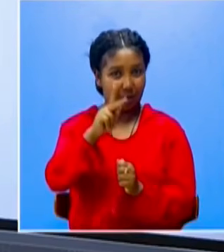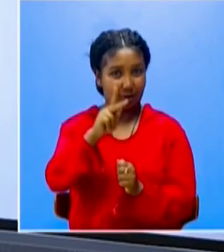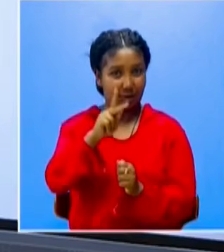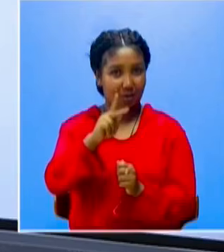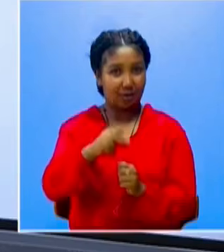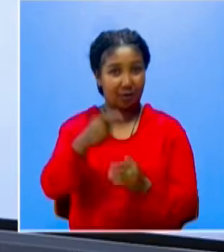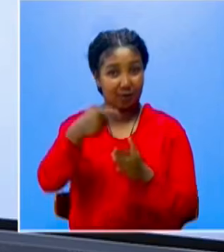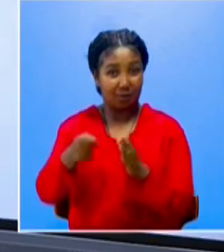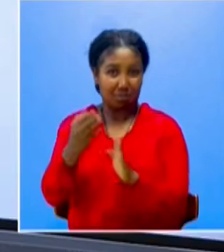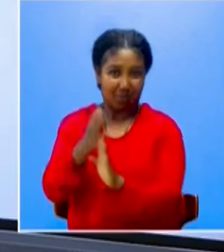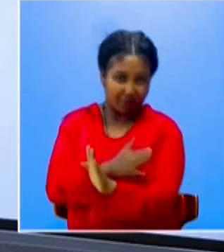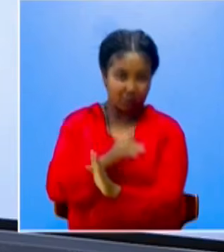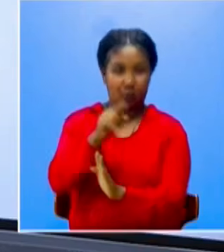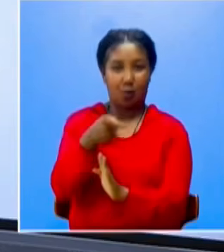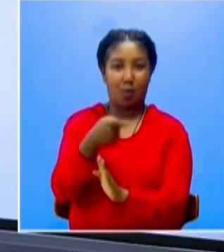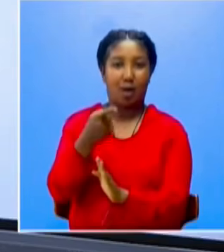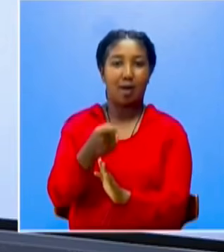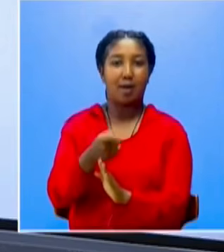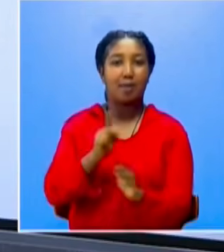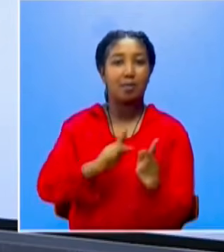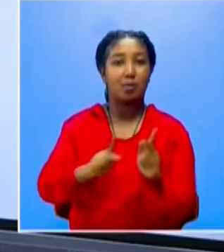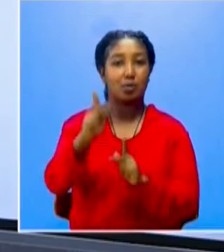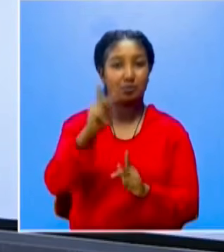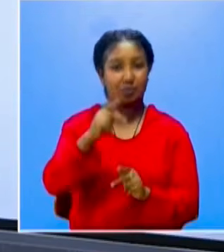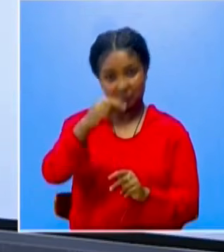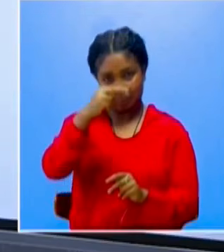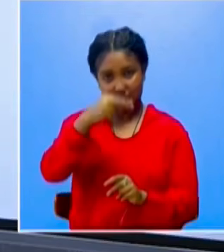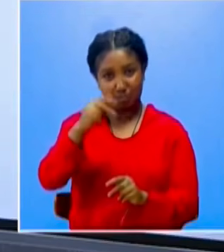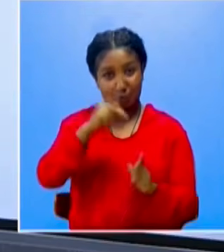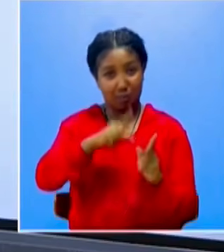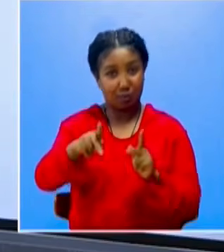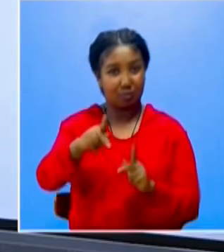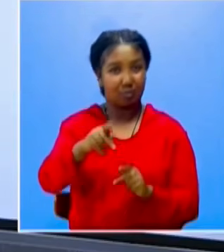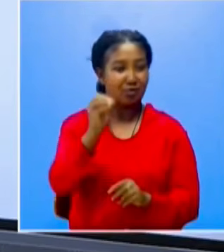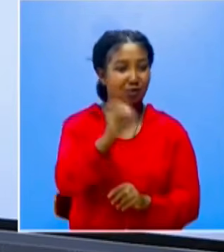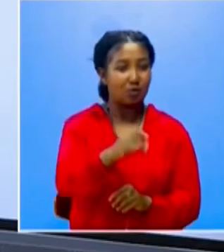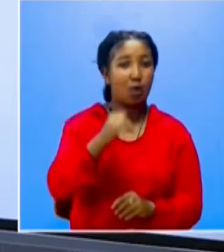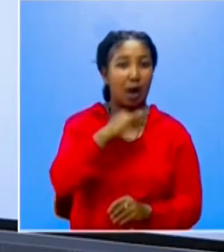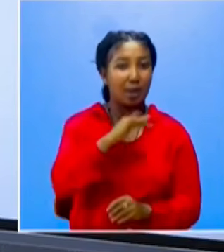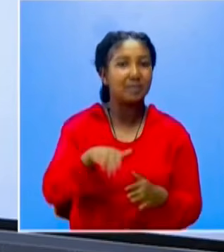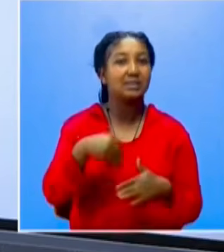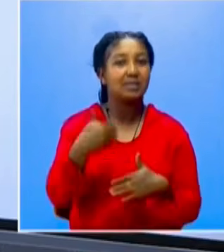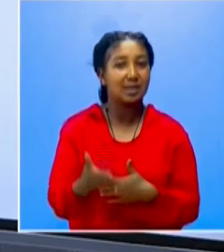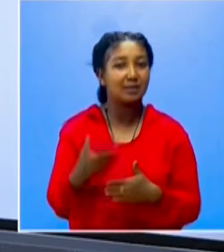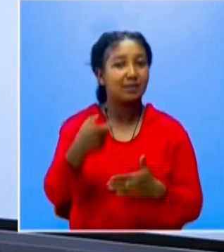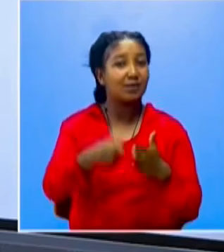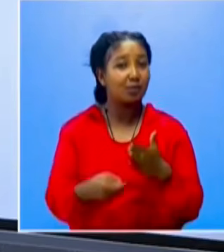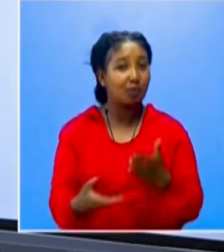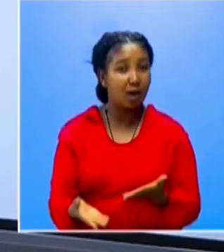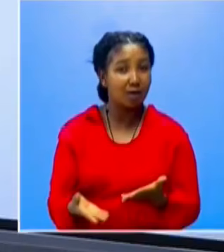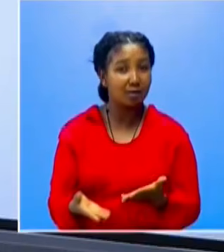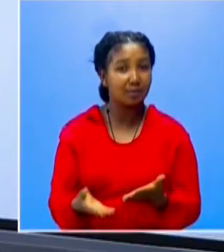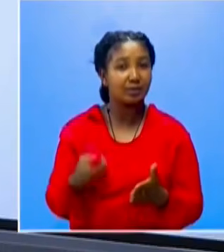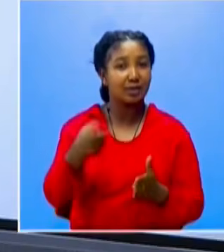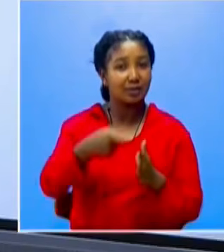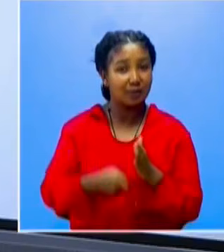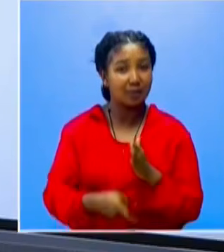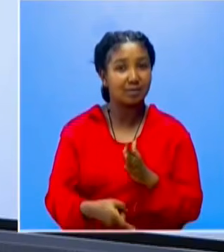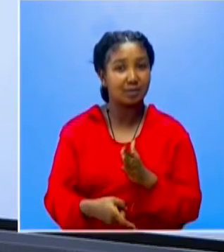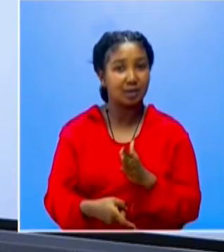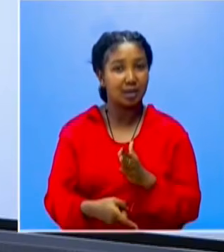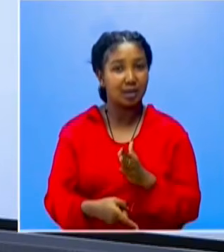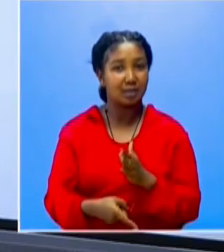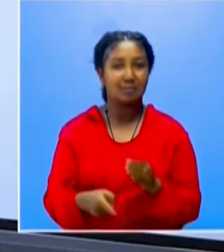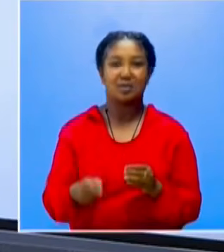the effect, all right? Because people throw garbage, what is the effect? The effect is what?